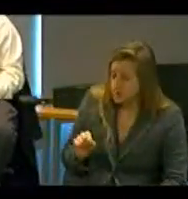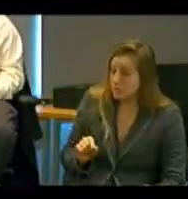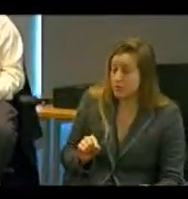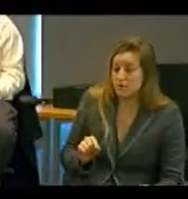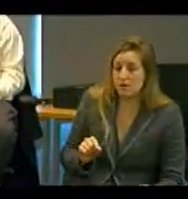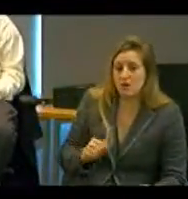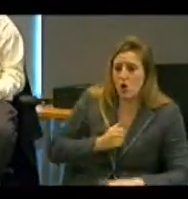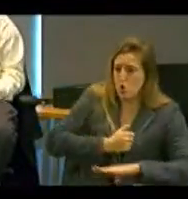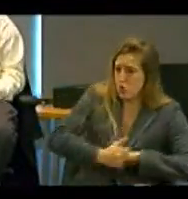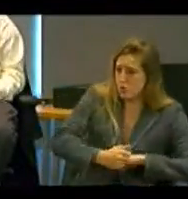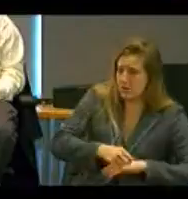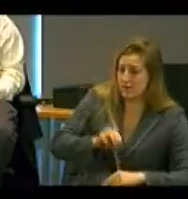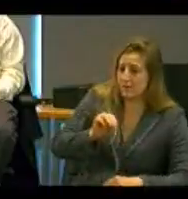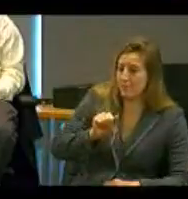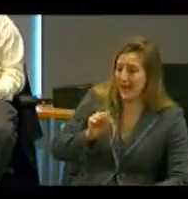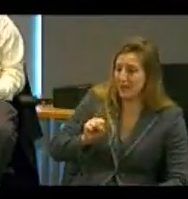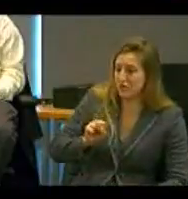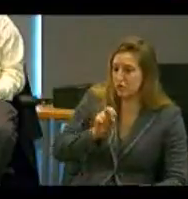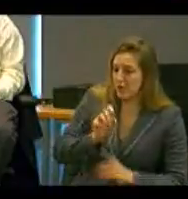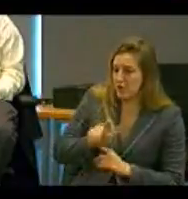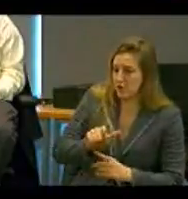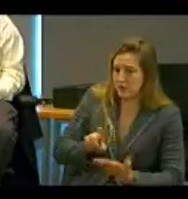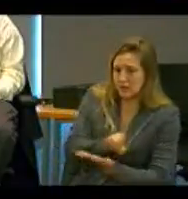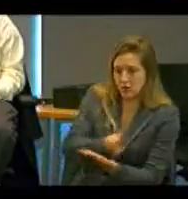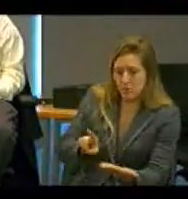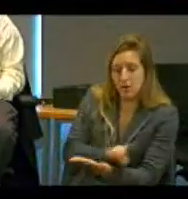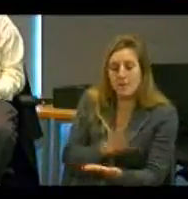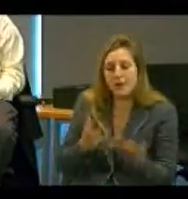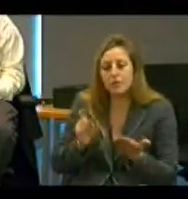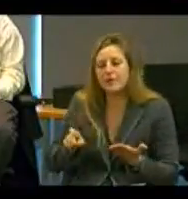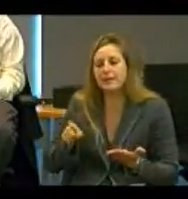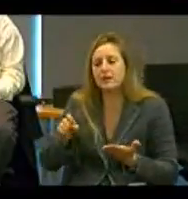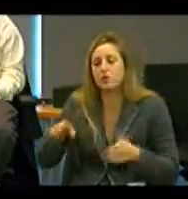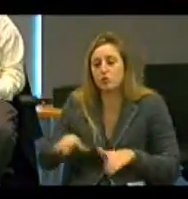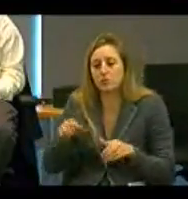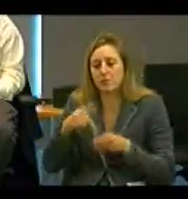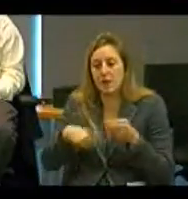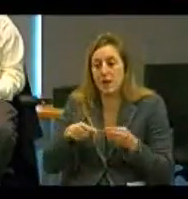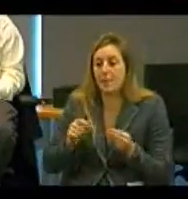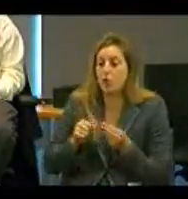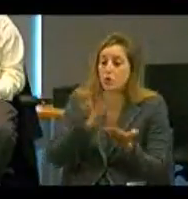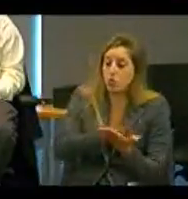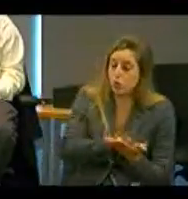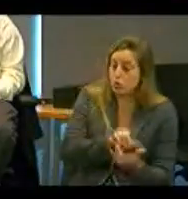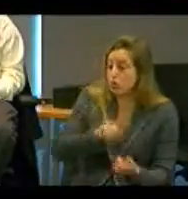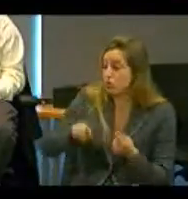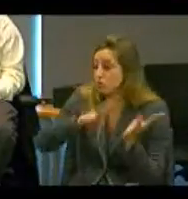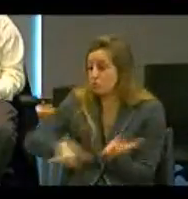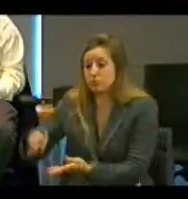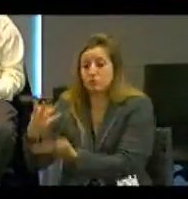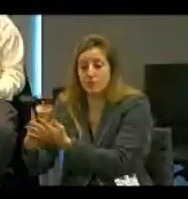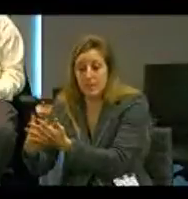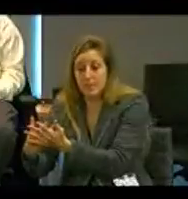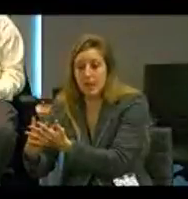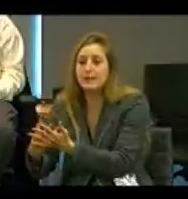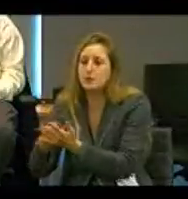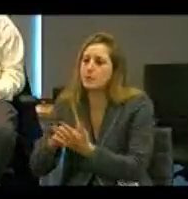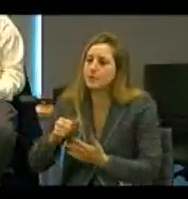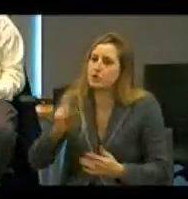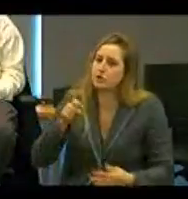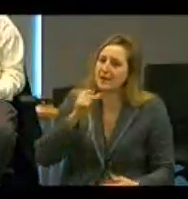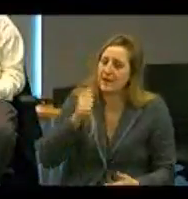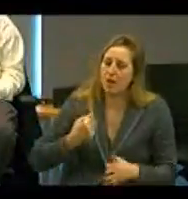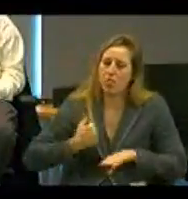discrimination. Maybe, if we want to really do something about the school-to-prison pipeline, we should not issue coercive edicts that limit